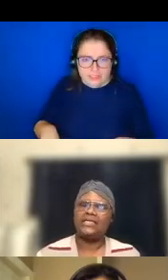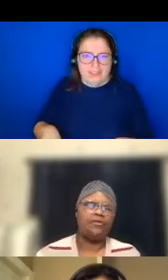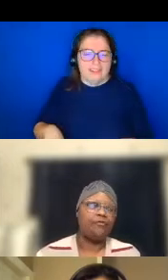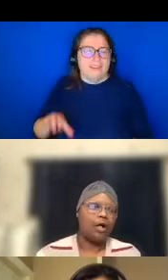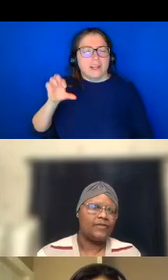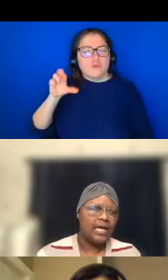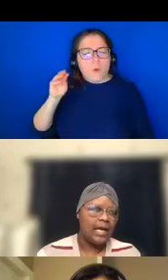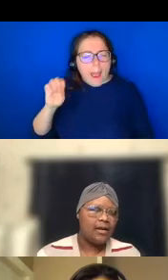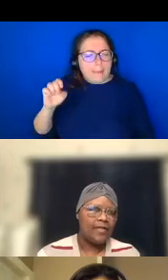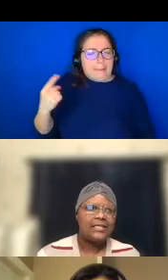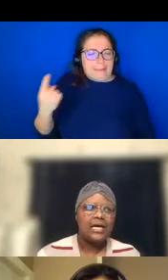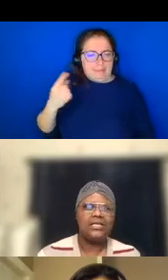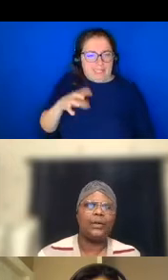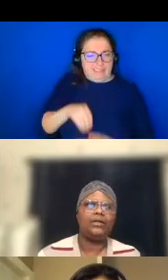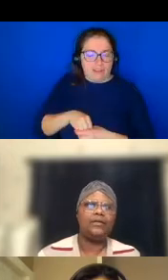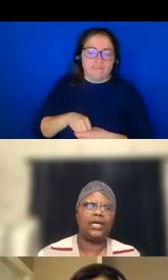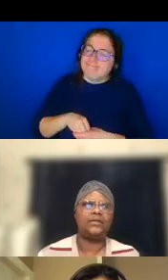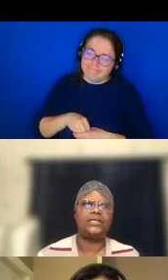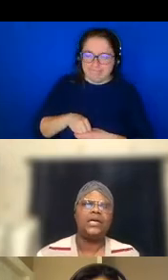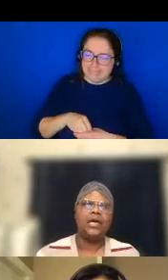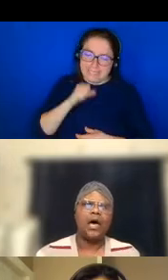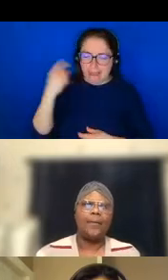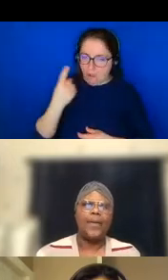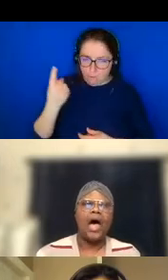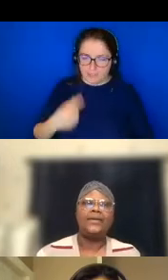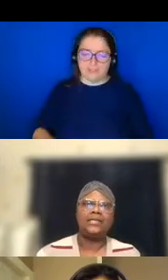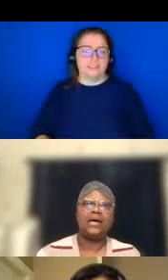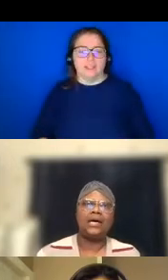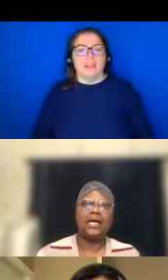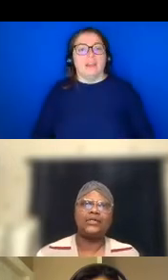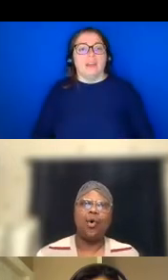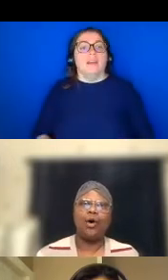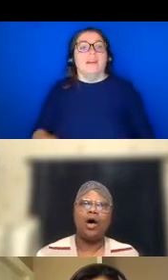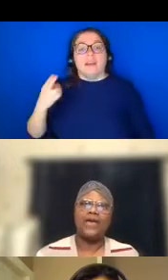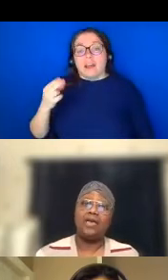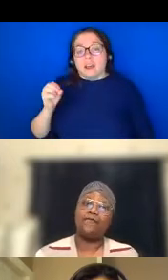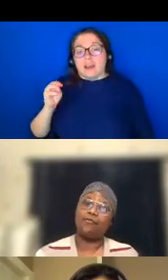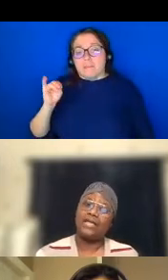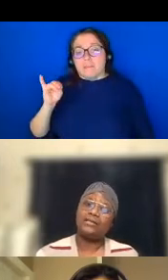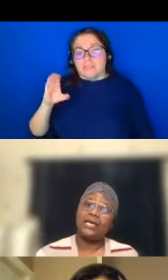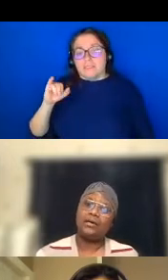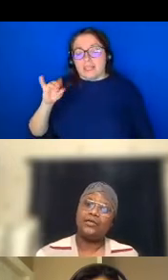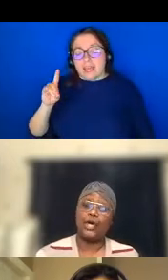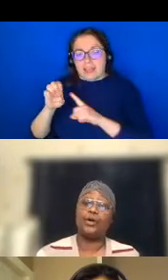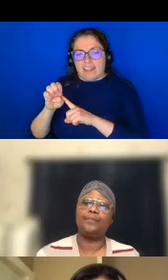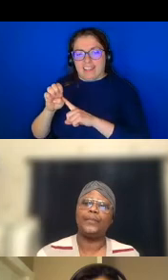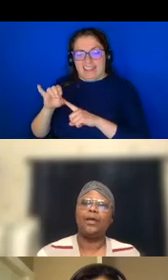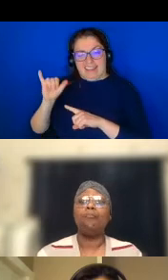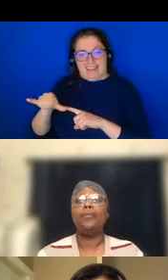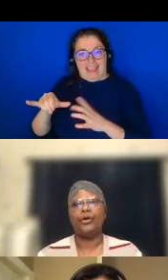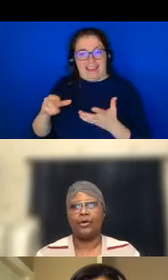that's involved. And that's not typically the case. Homicide is more of a forensic